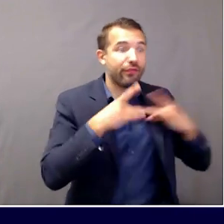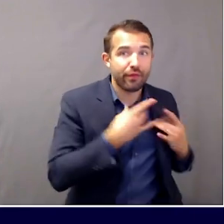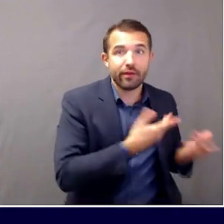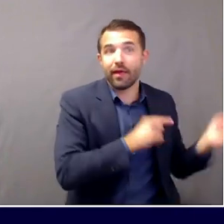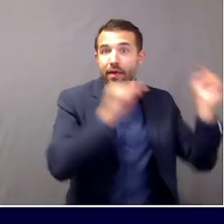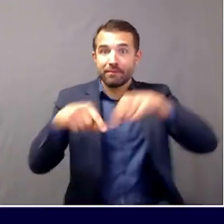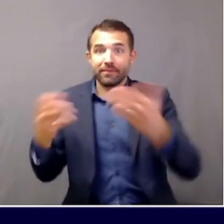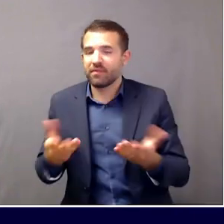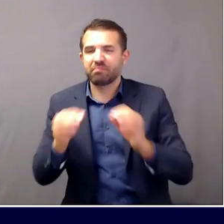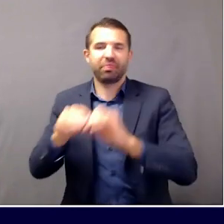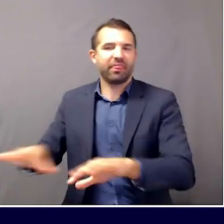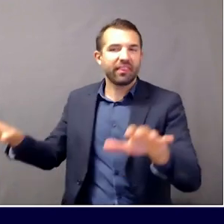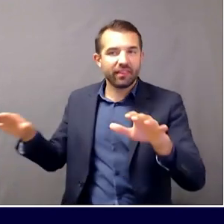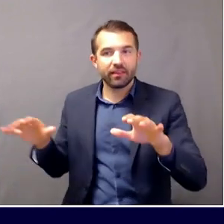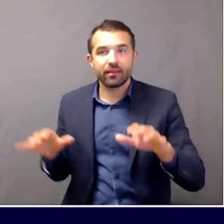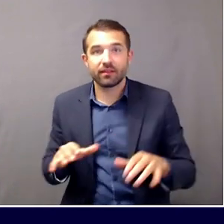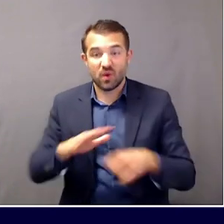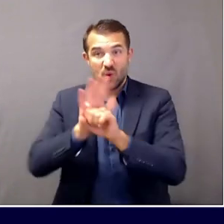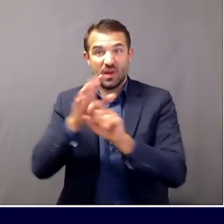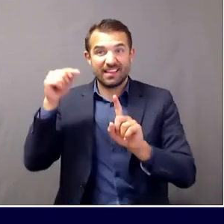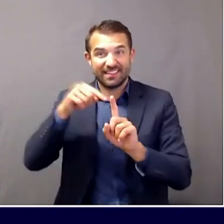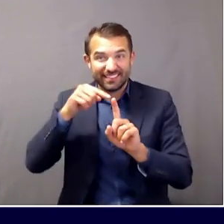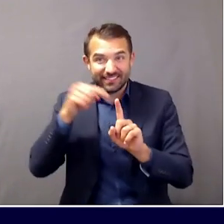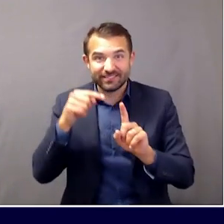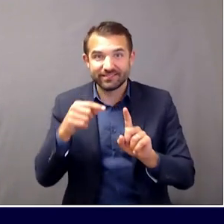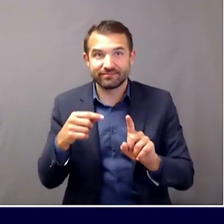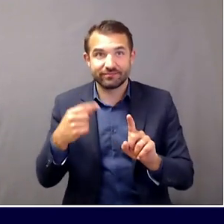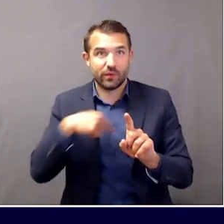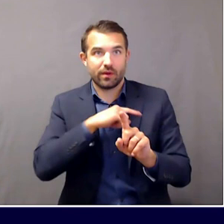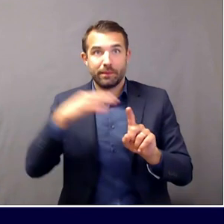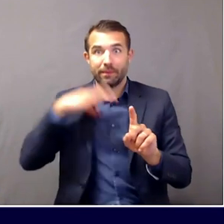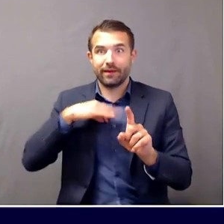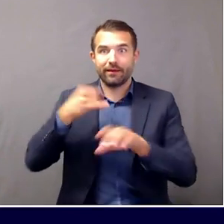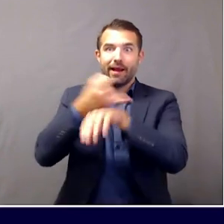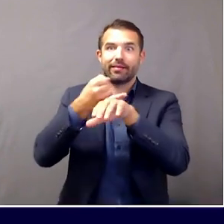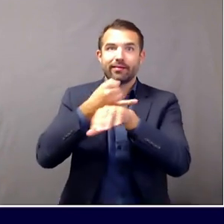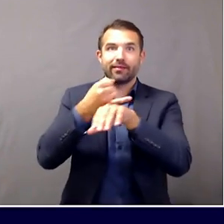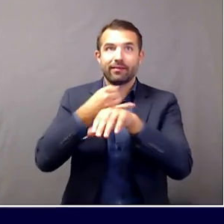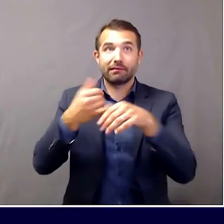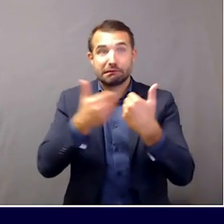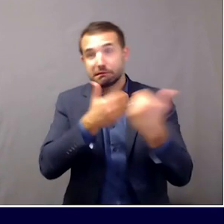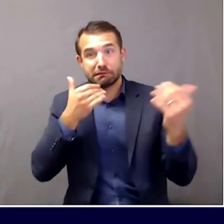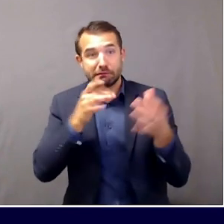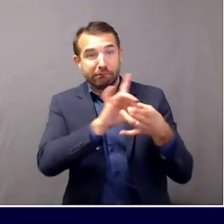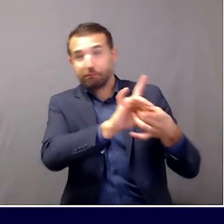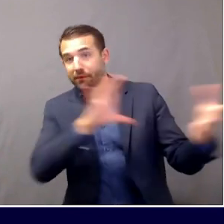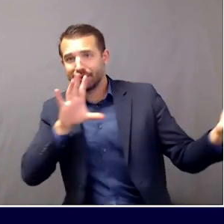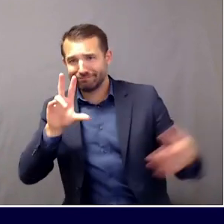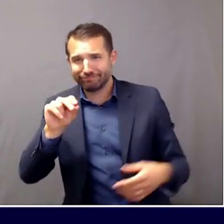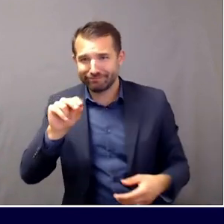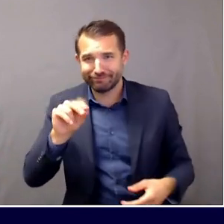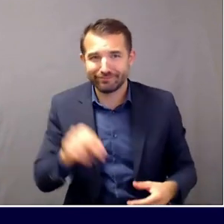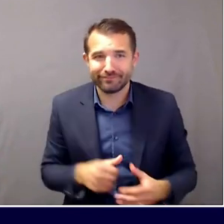COVID-19 is that we're not disconnected in any way. Maine, let alone any community in Maine, is not disconnected from the rest